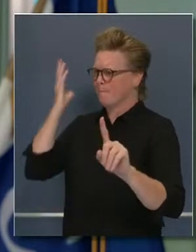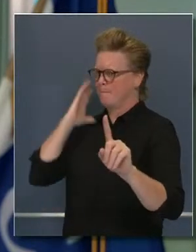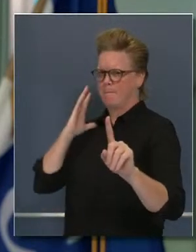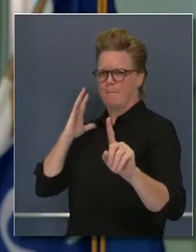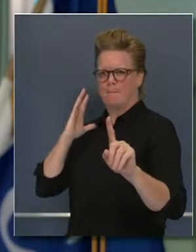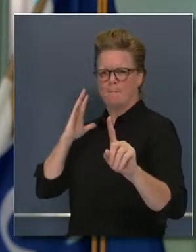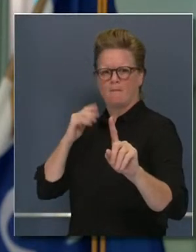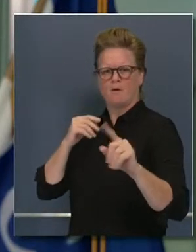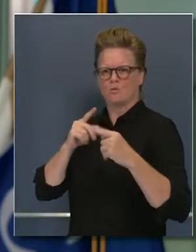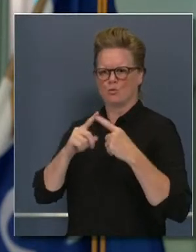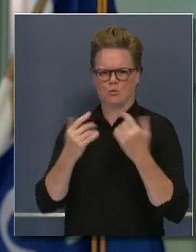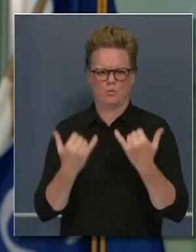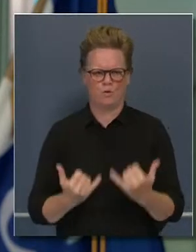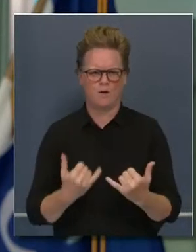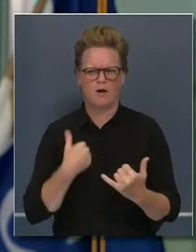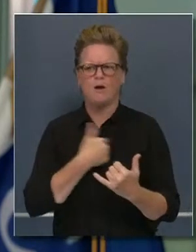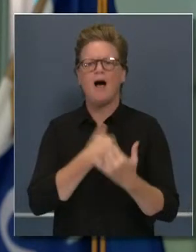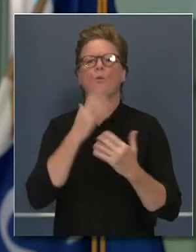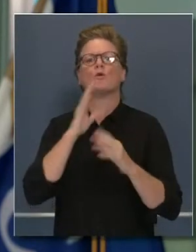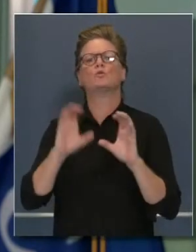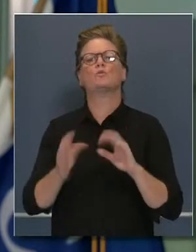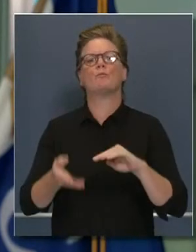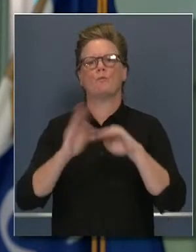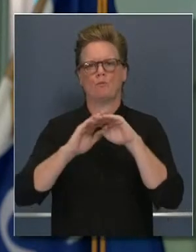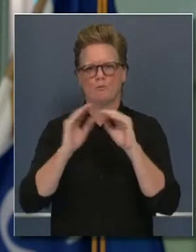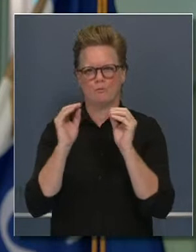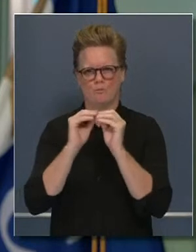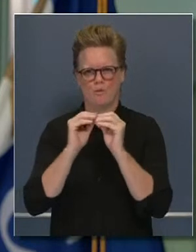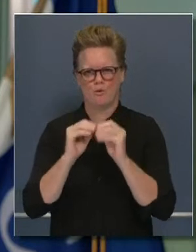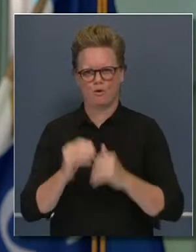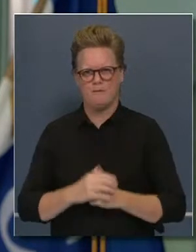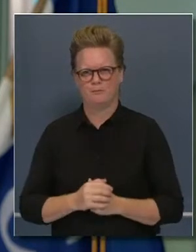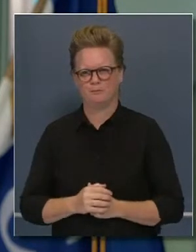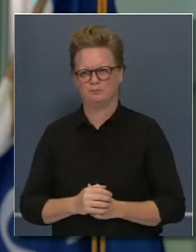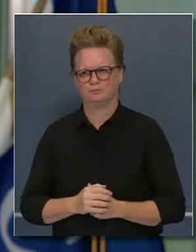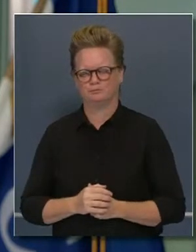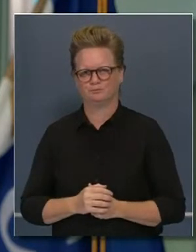face. Alexi Kosov, SF Chronicle.